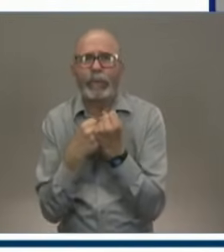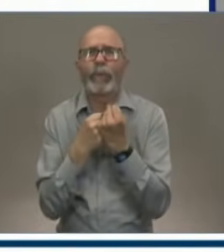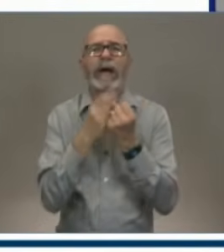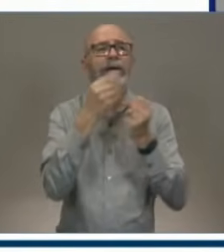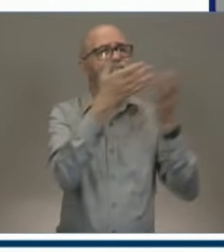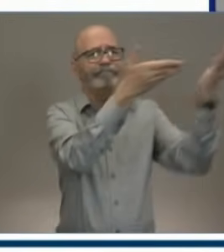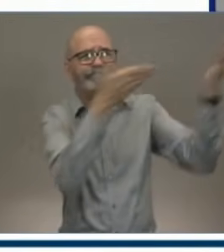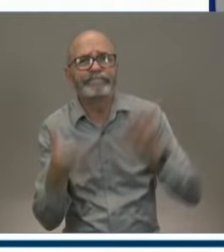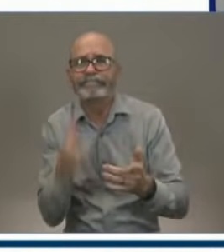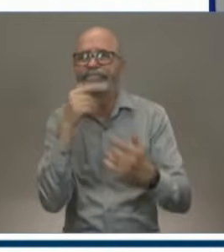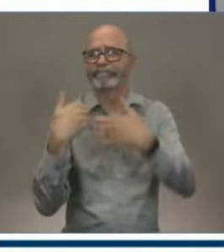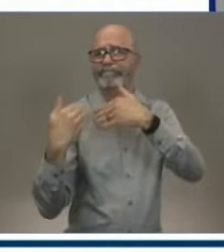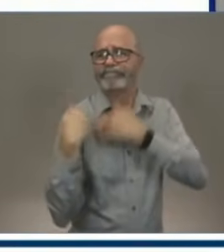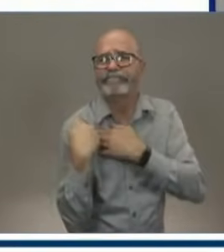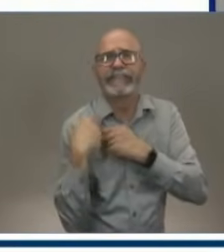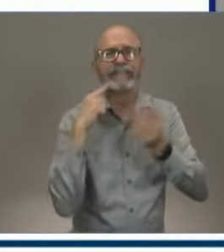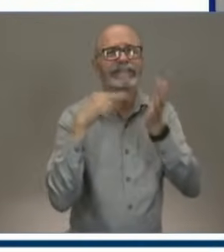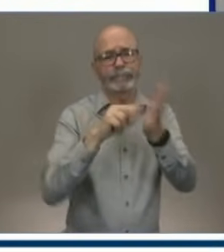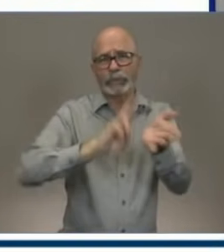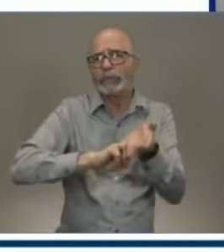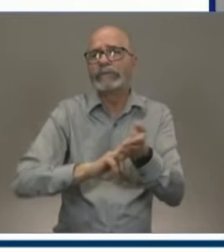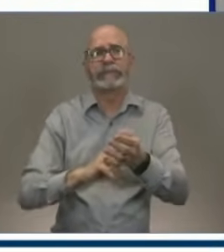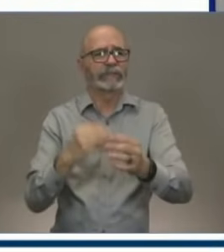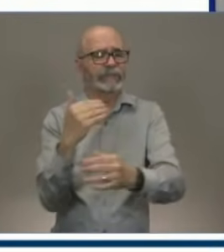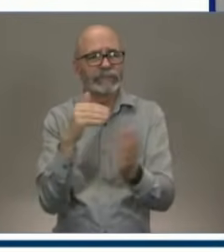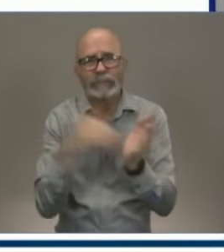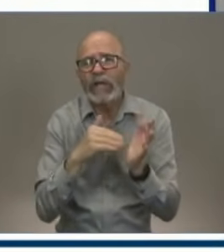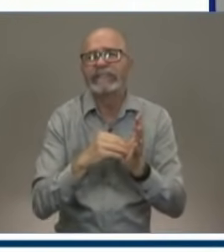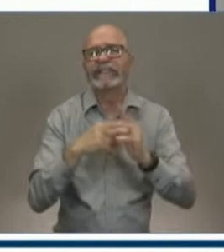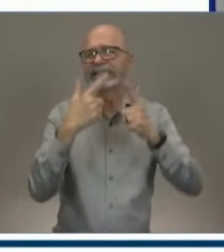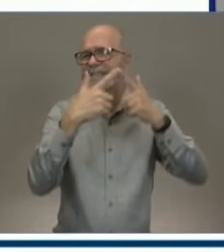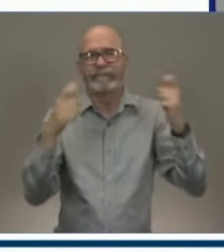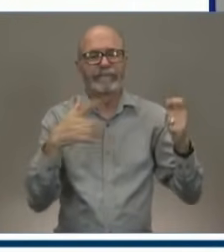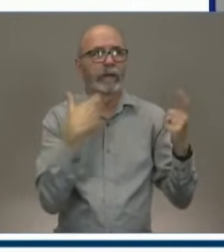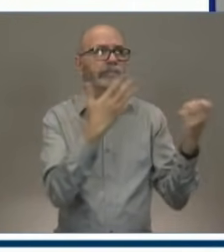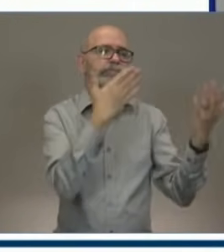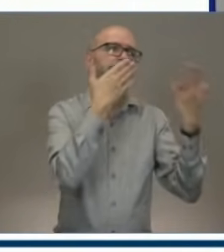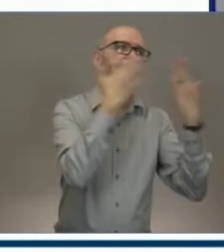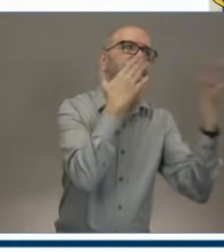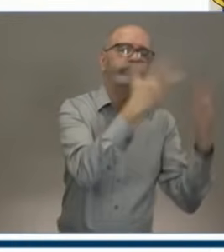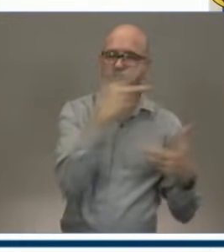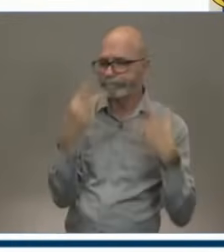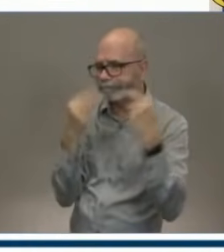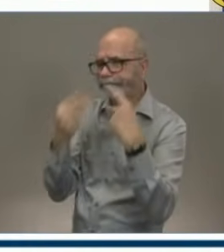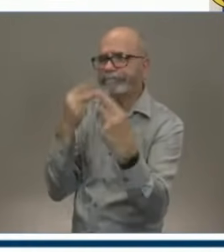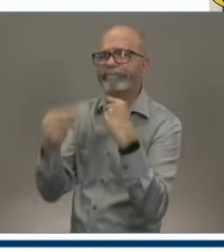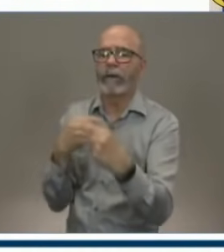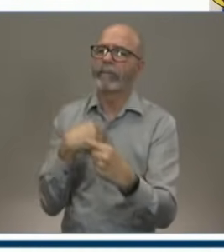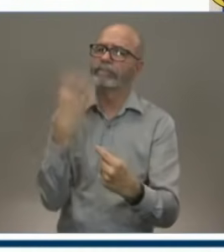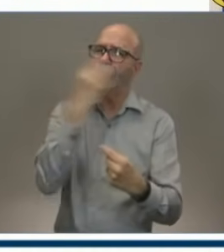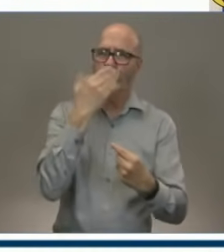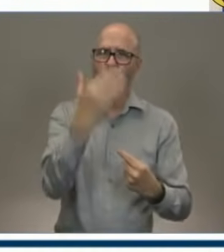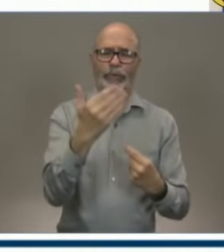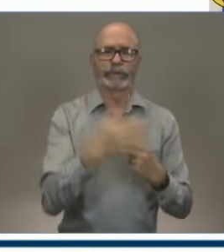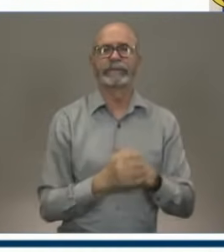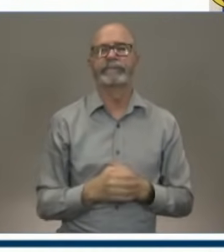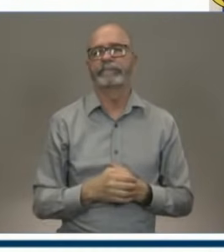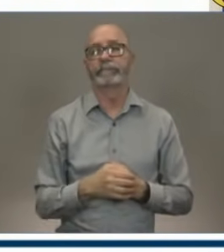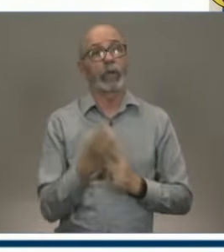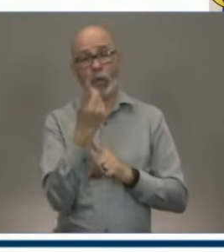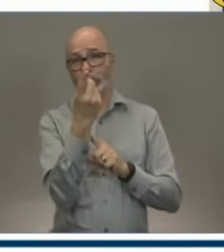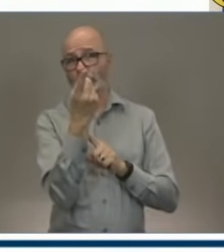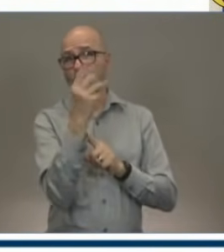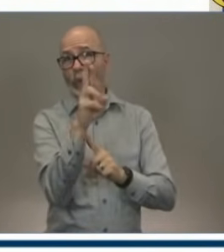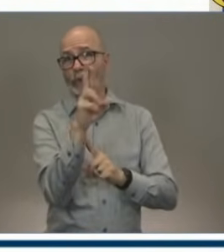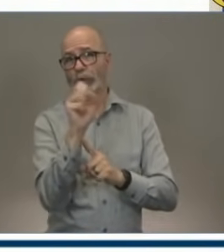doctors who are giving people that much wanted shot in the arm. Dr. Strang. Thank you, Premier. Good afternoon, everybody. And